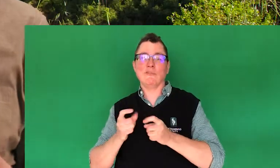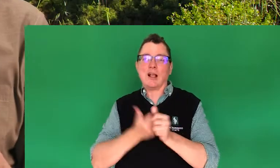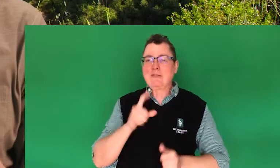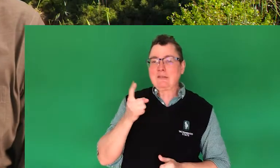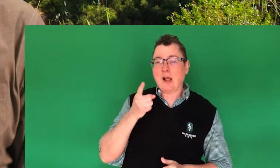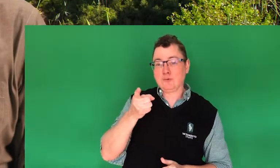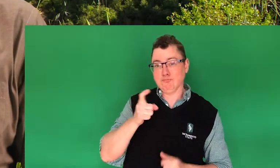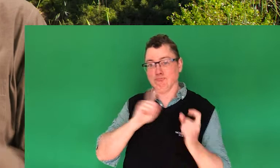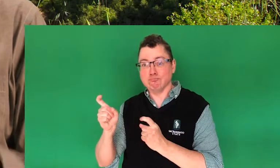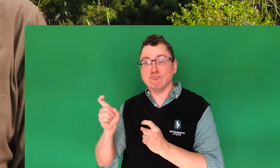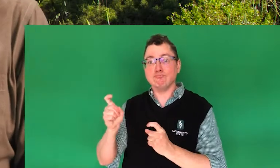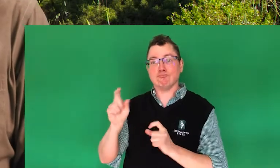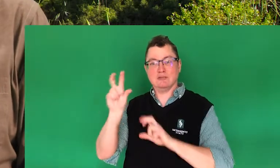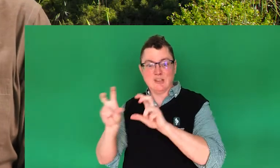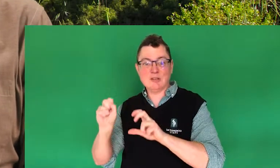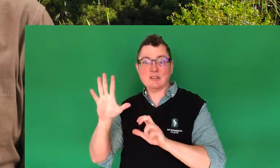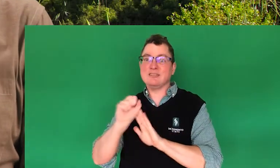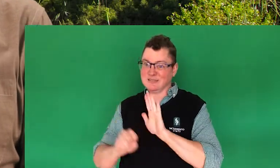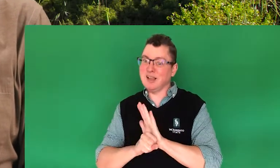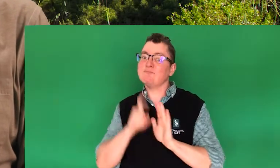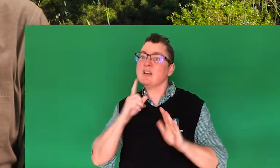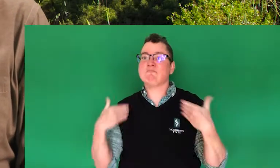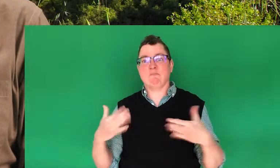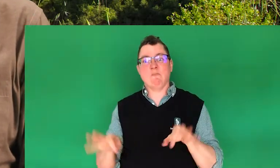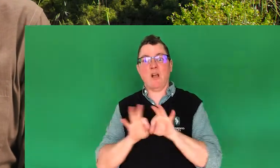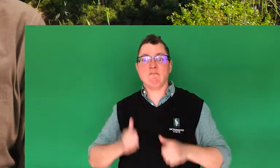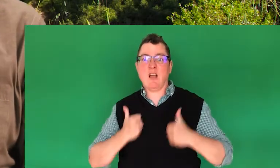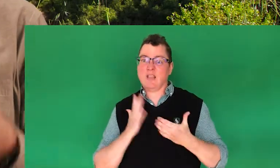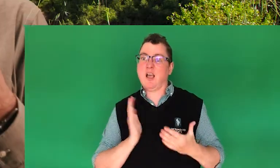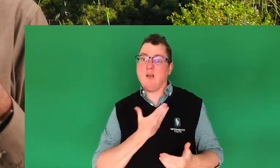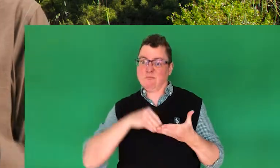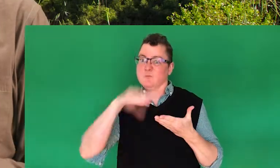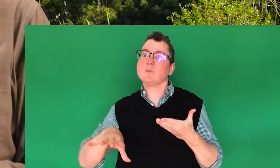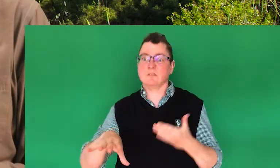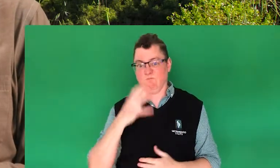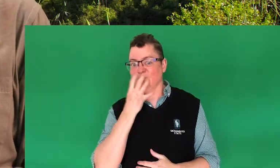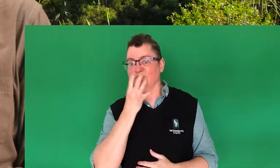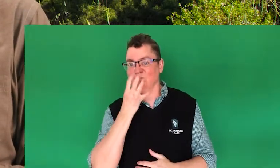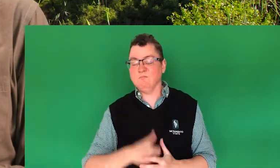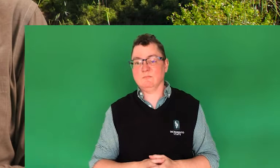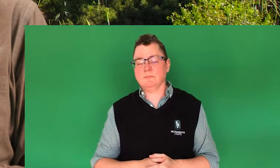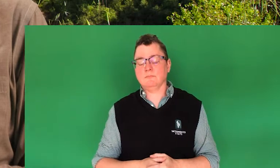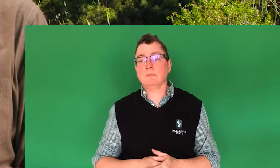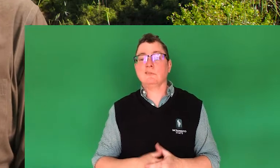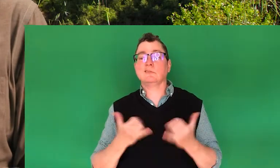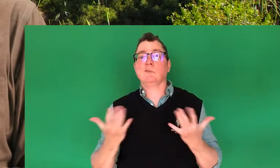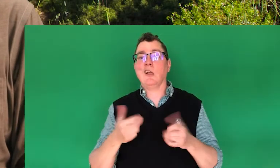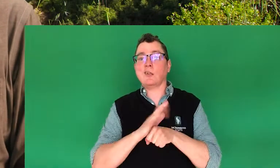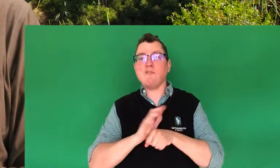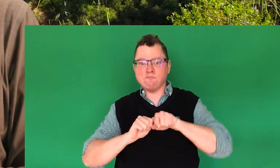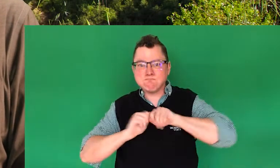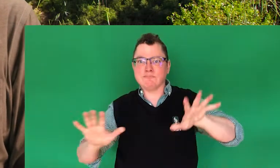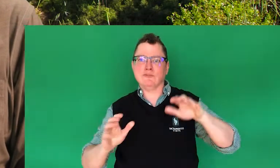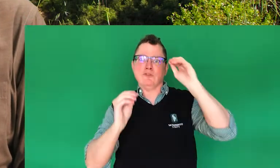have many. So your donation, for every dollar that you donate, it's really important in the lives of our